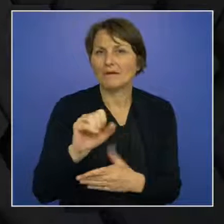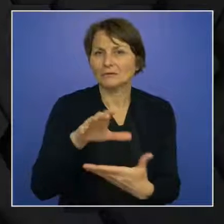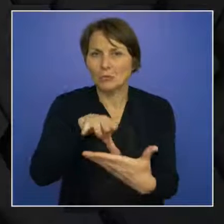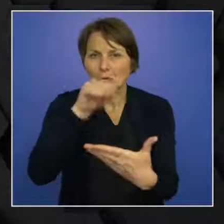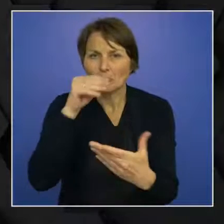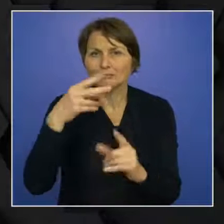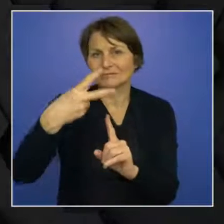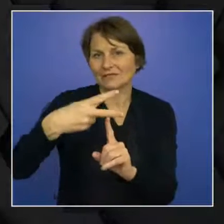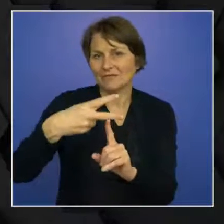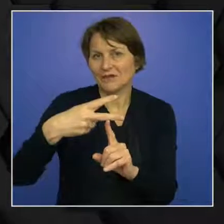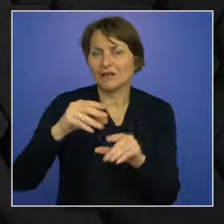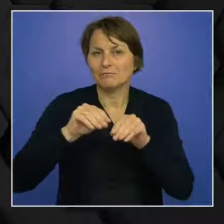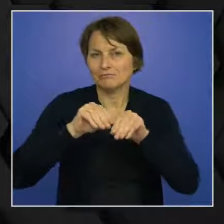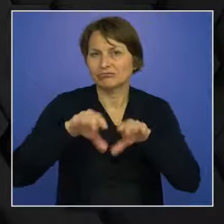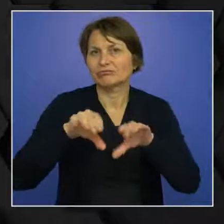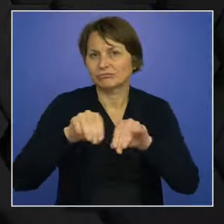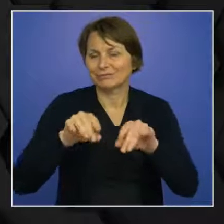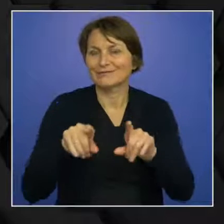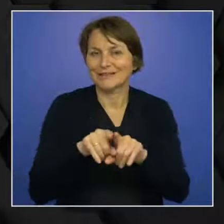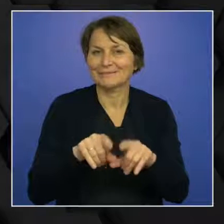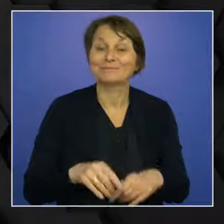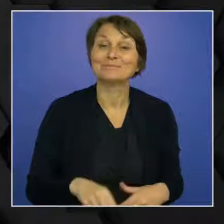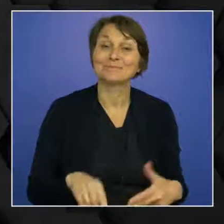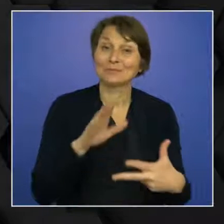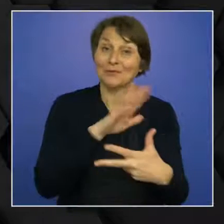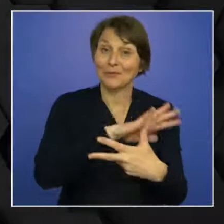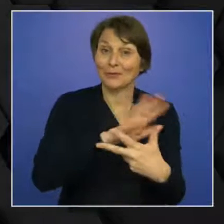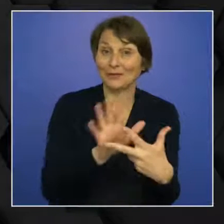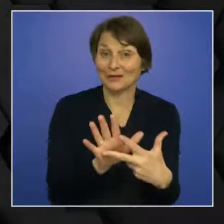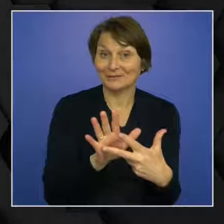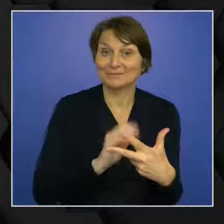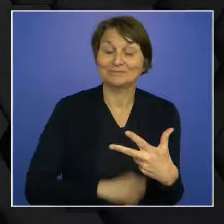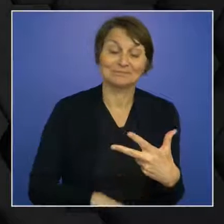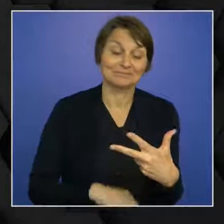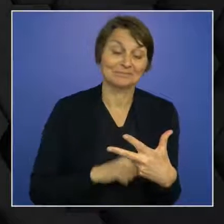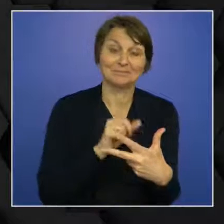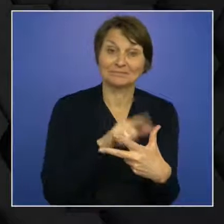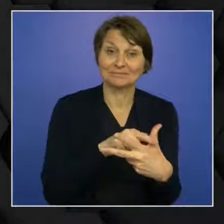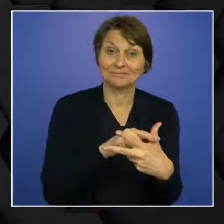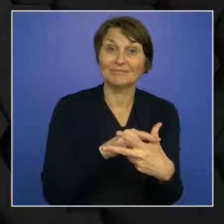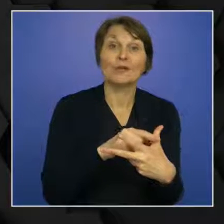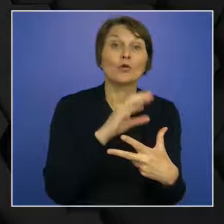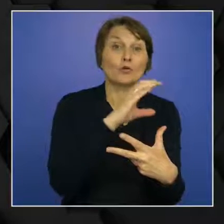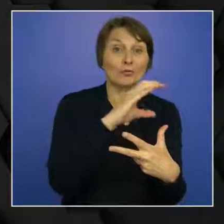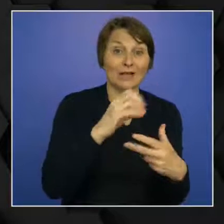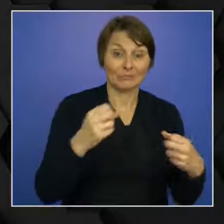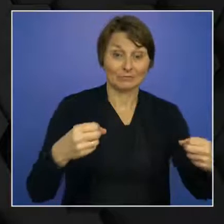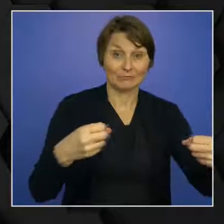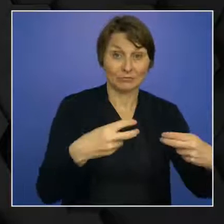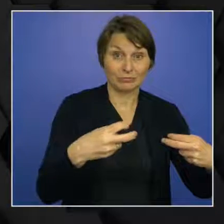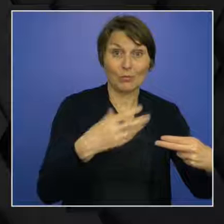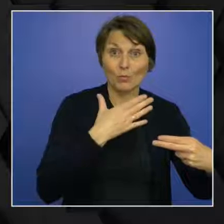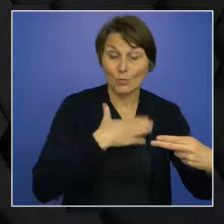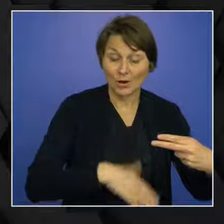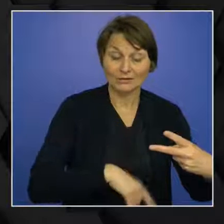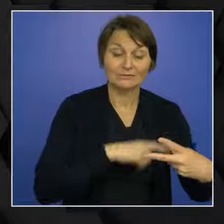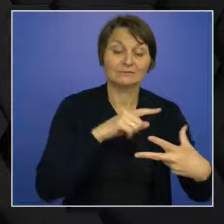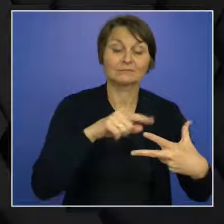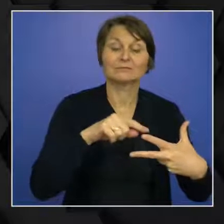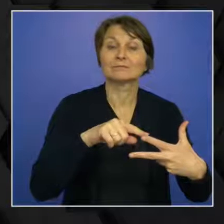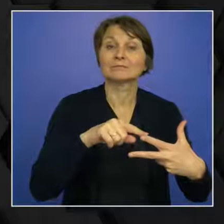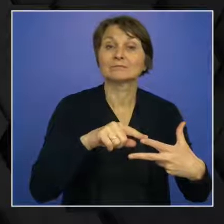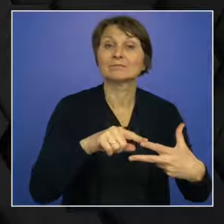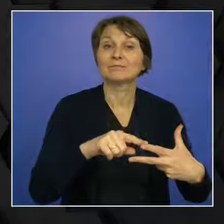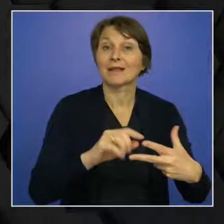Okay. So three things. Talk about closed caption, if you want that. Talk about